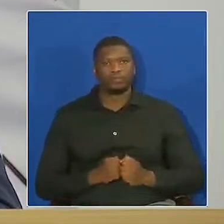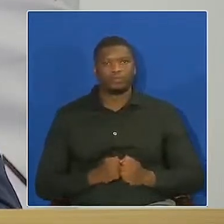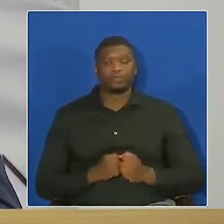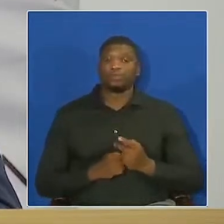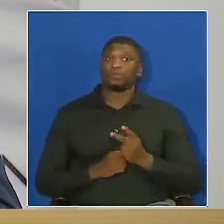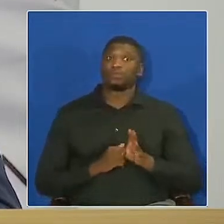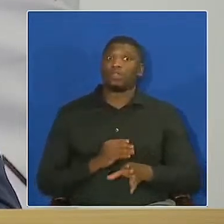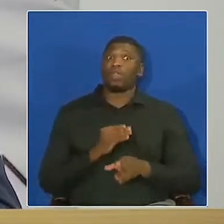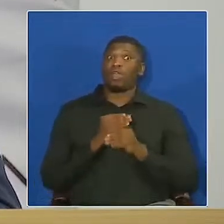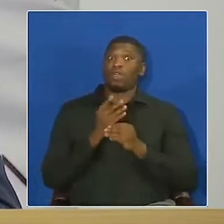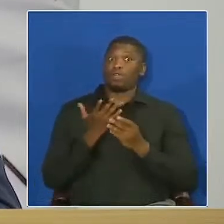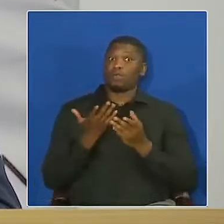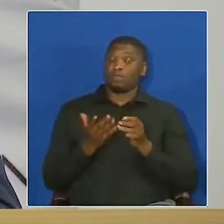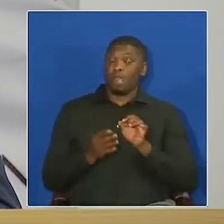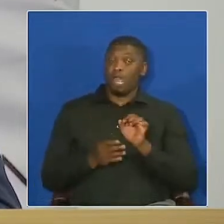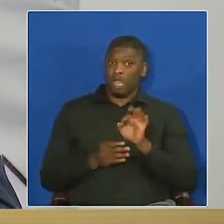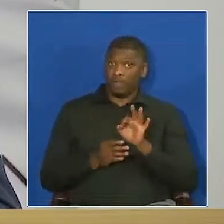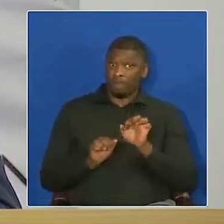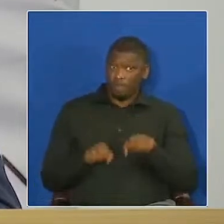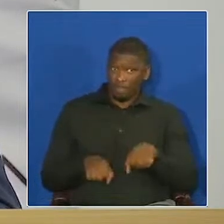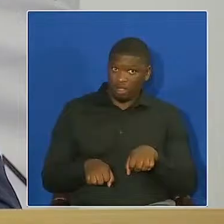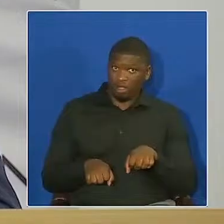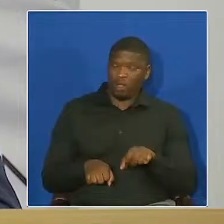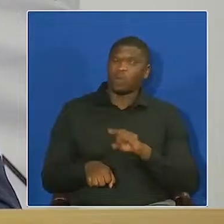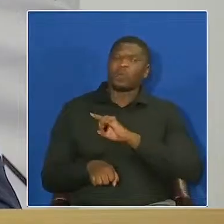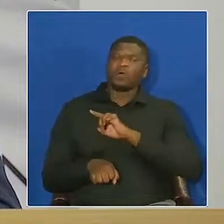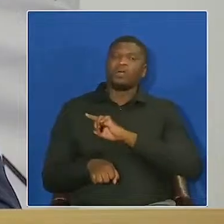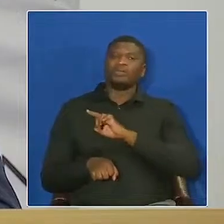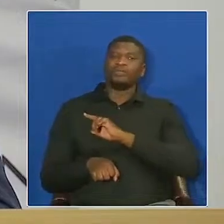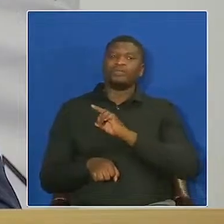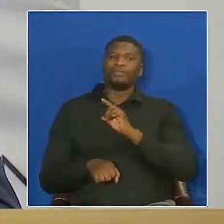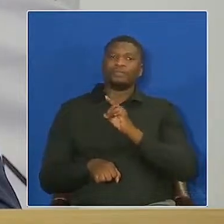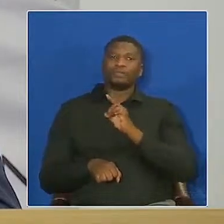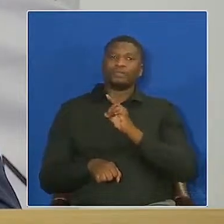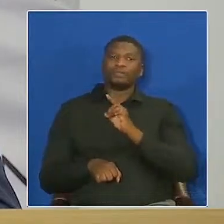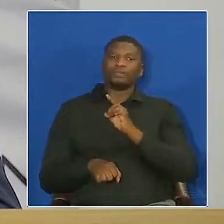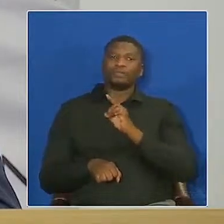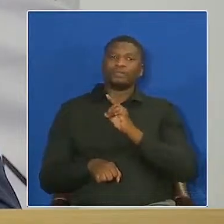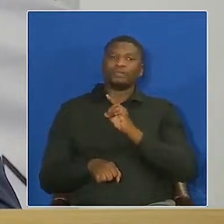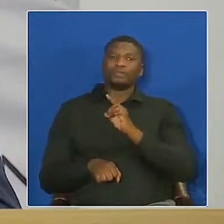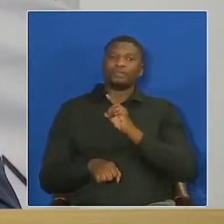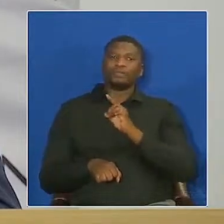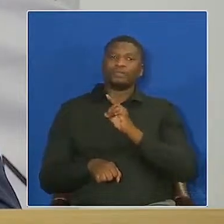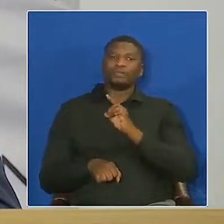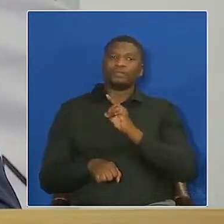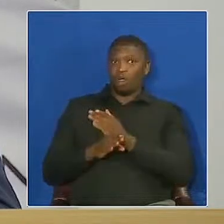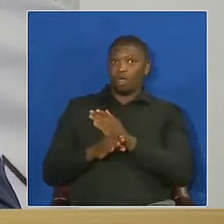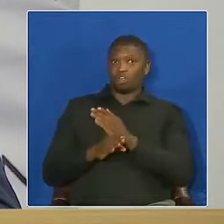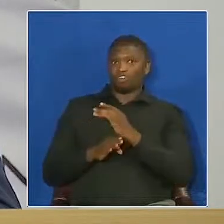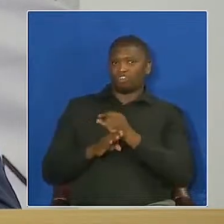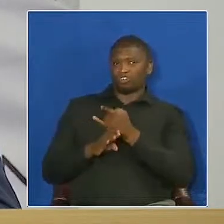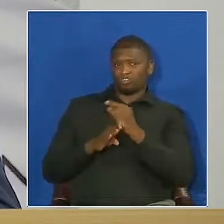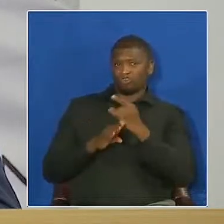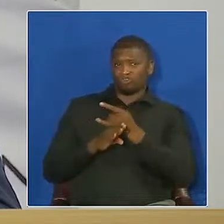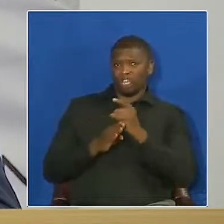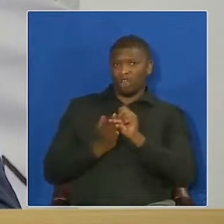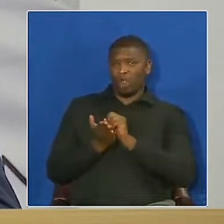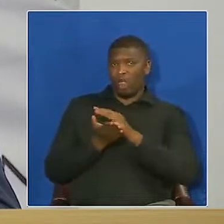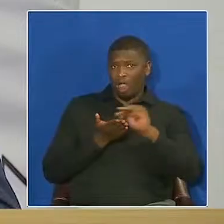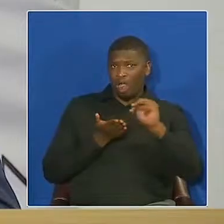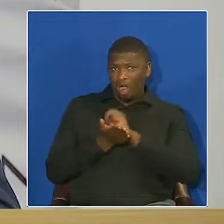That can also be, if I may add, because we saw on the previous charts where there